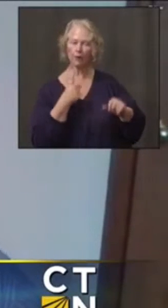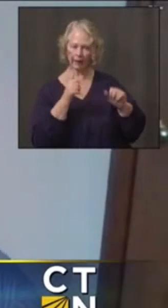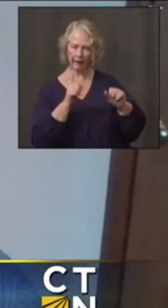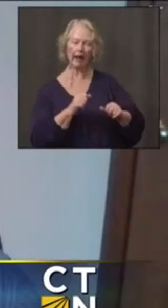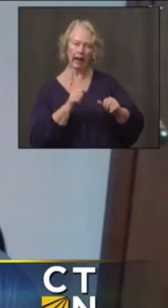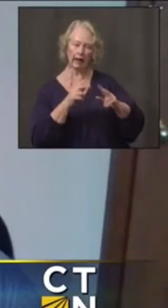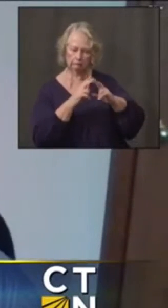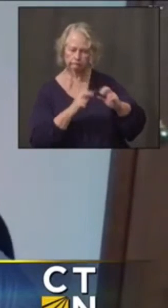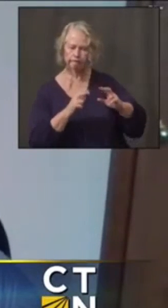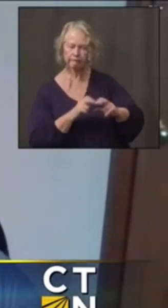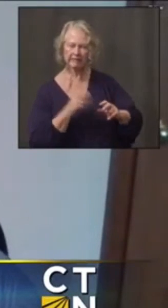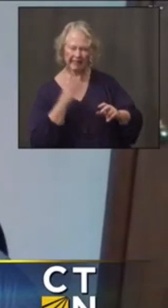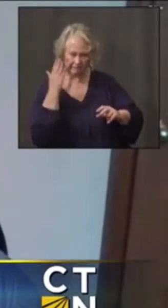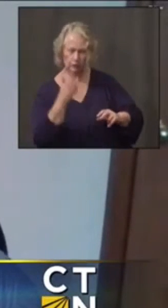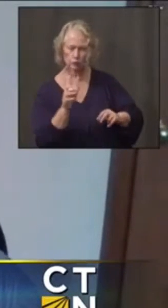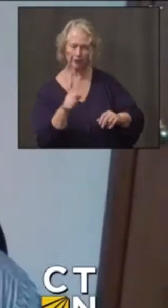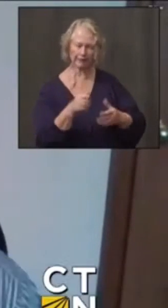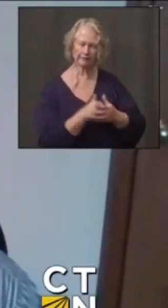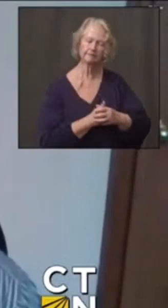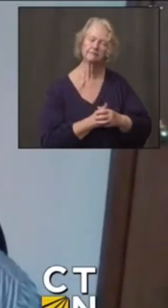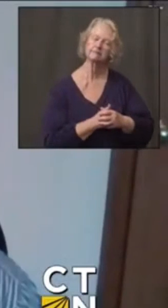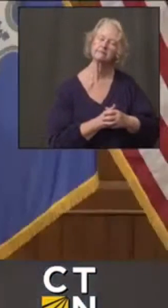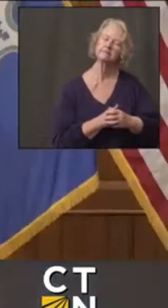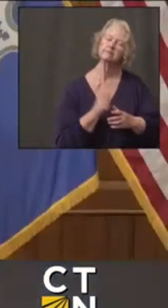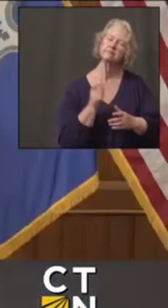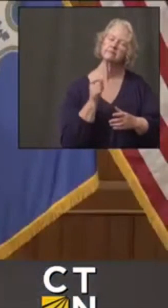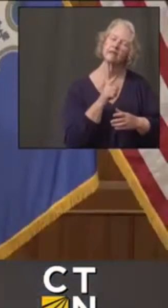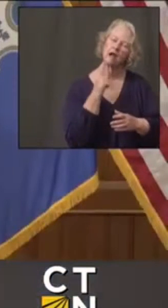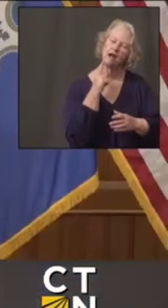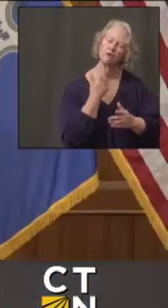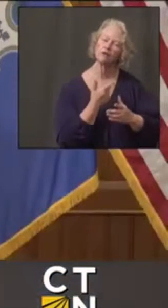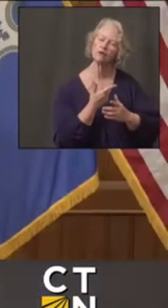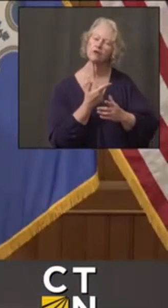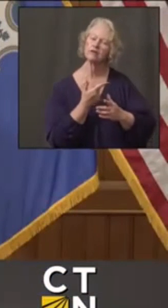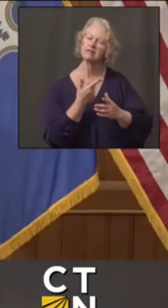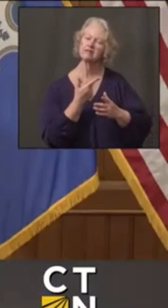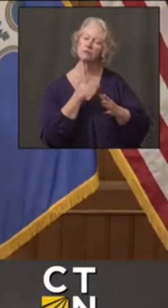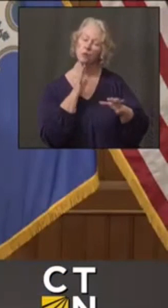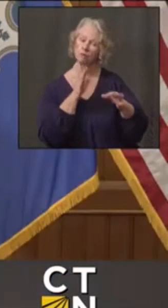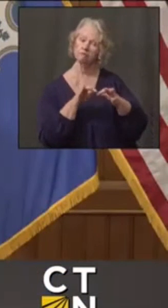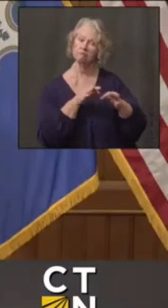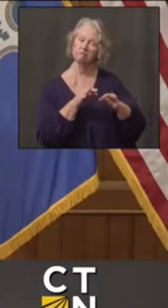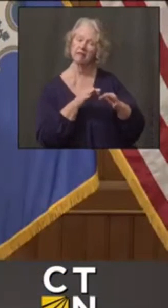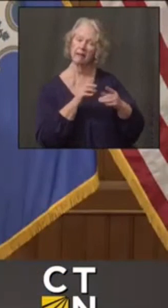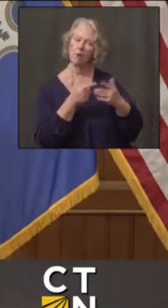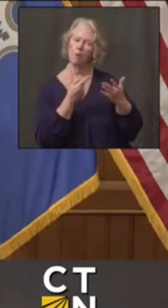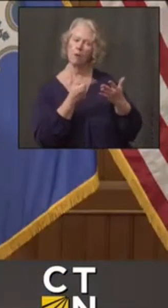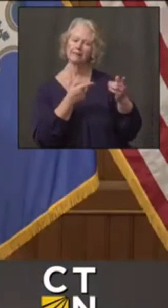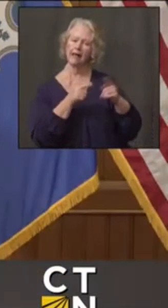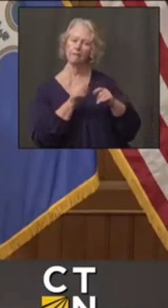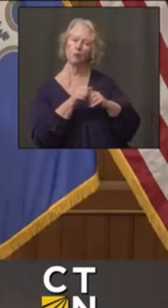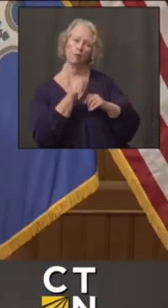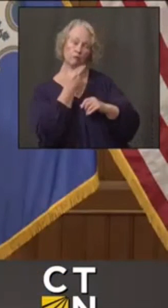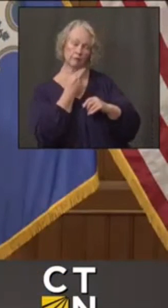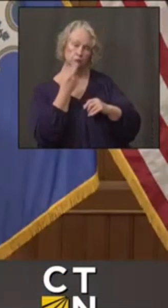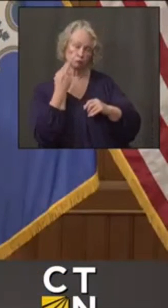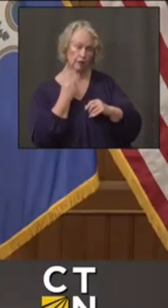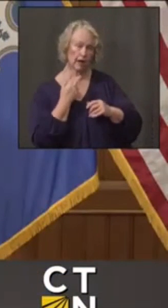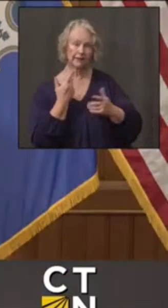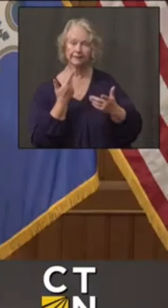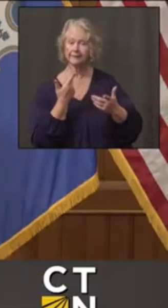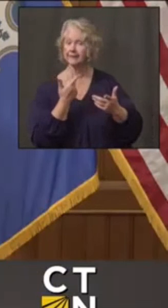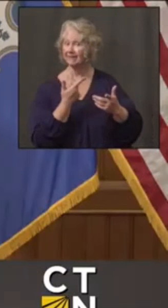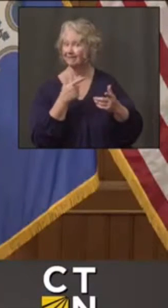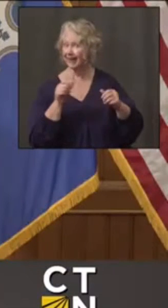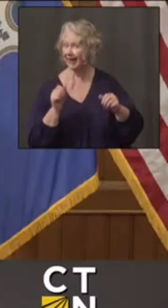informative. And finally, Governor, can you address what's going on in terms of the restaurants and whether they can or